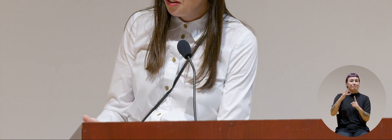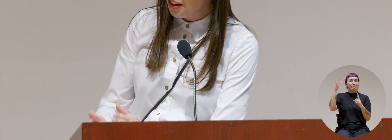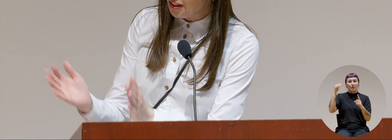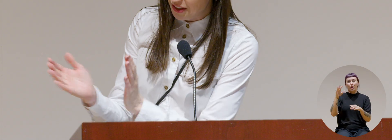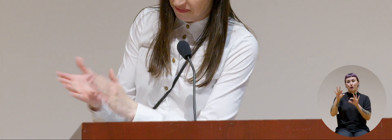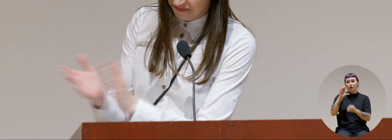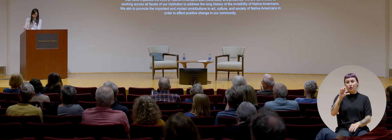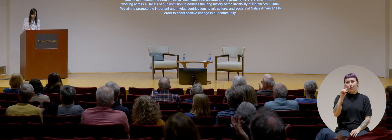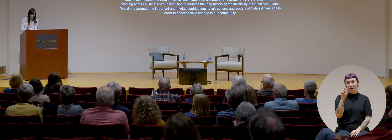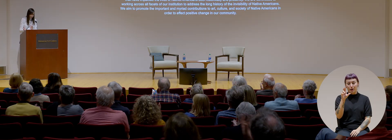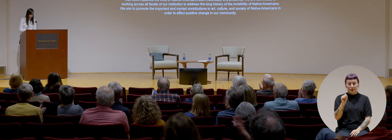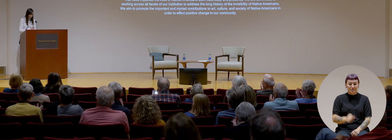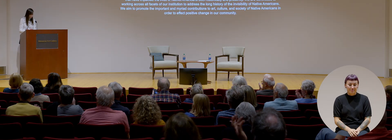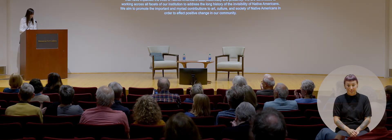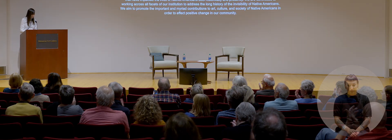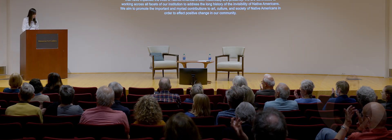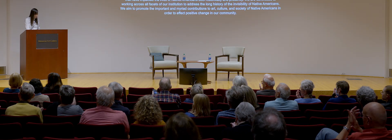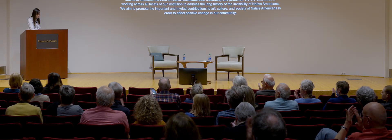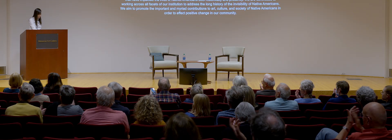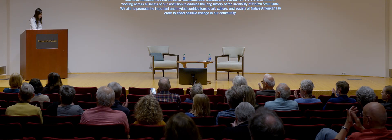distinguished curators.